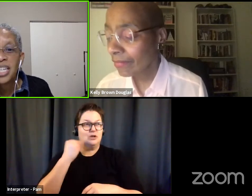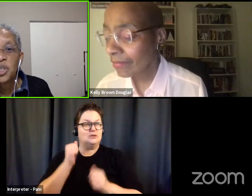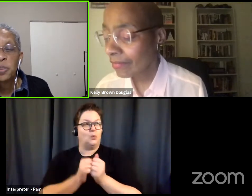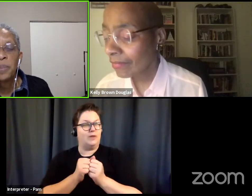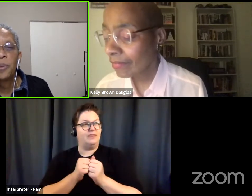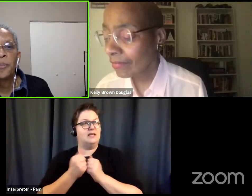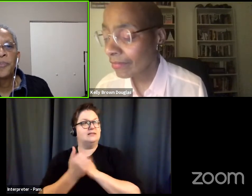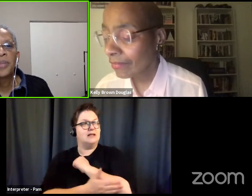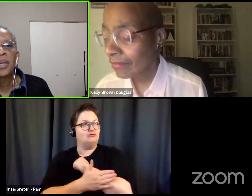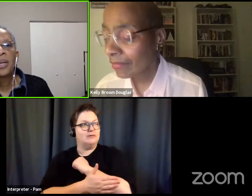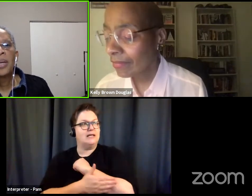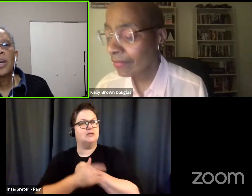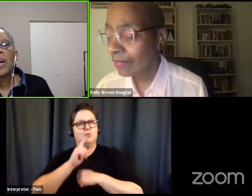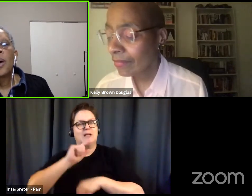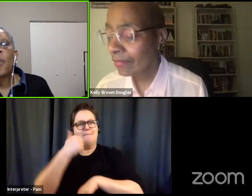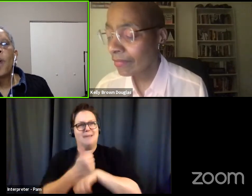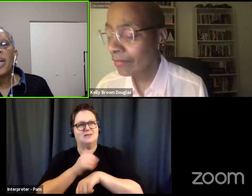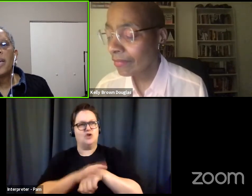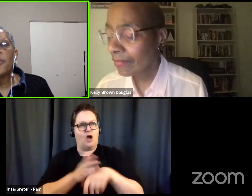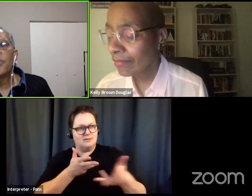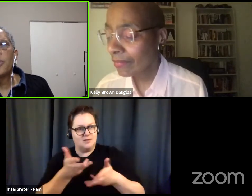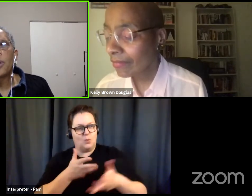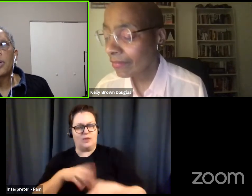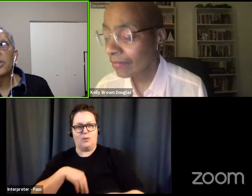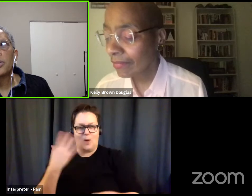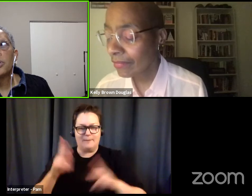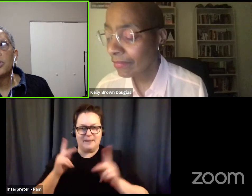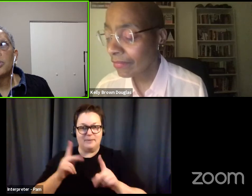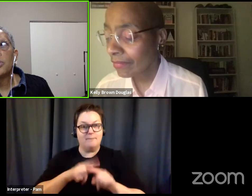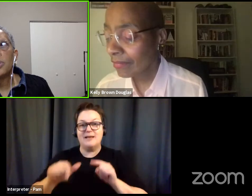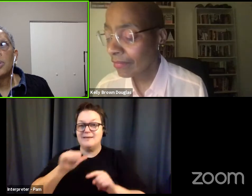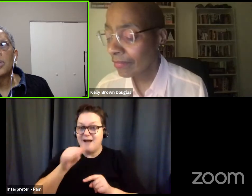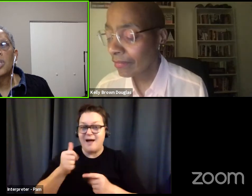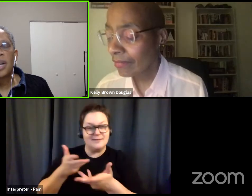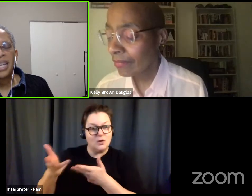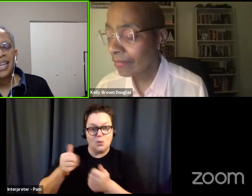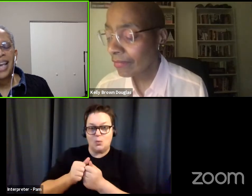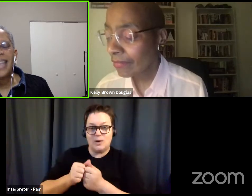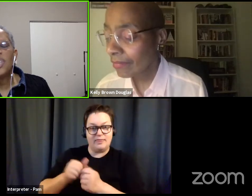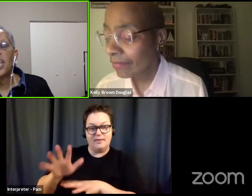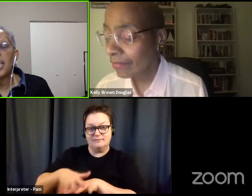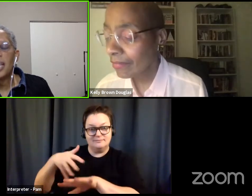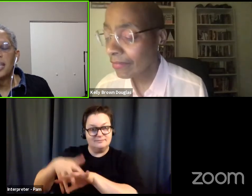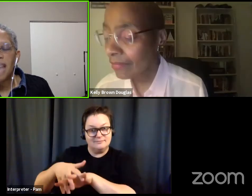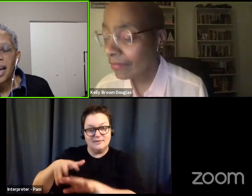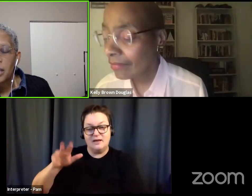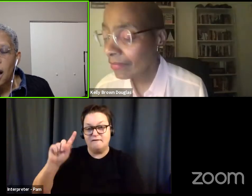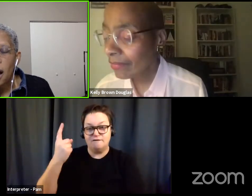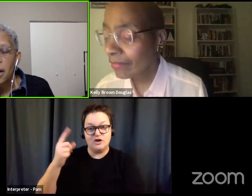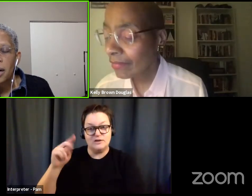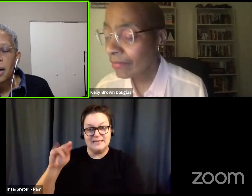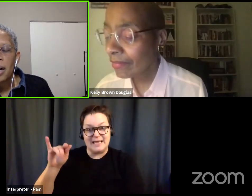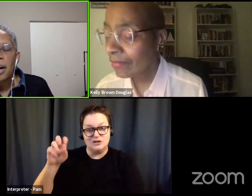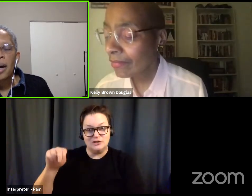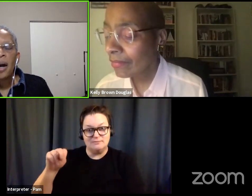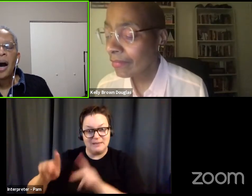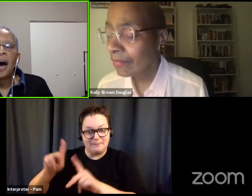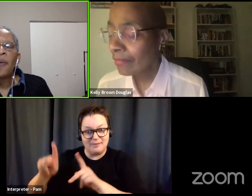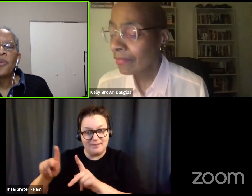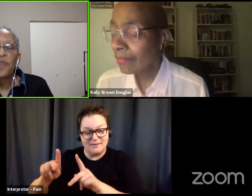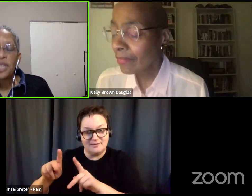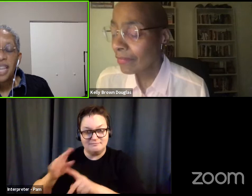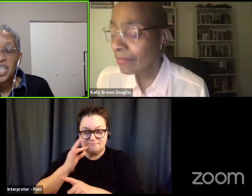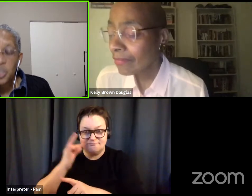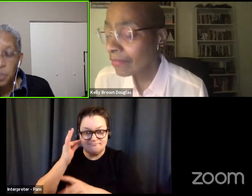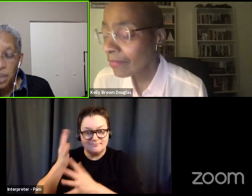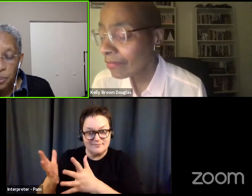First Nations people. What if we were to start engaging in dialogue